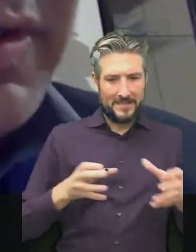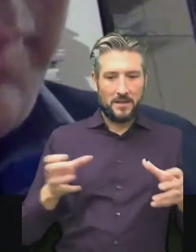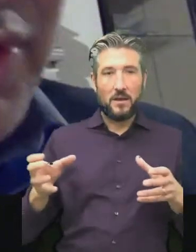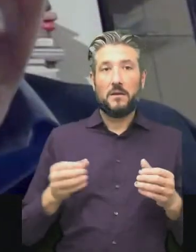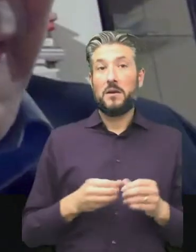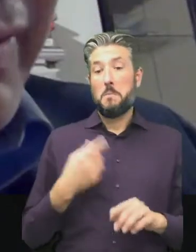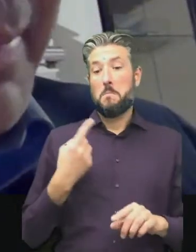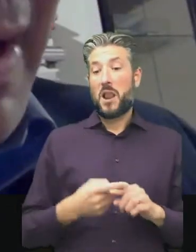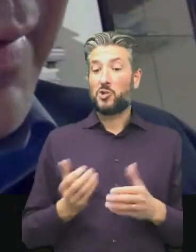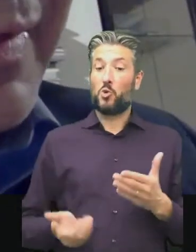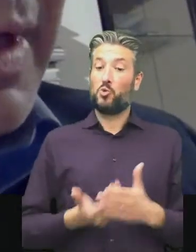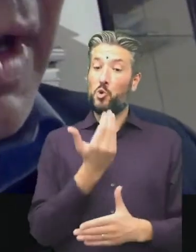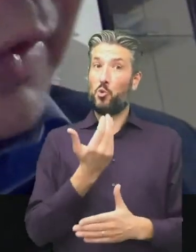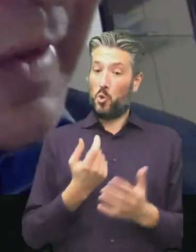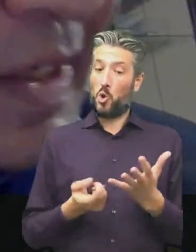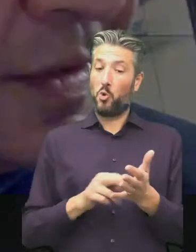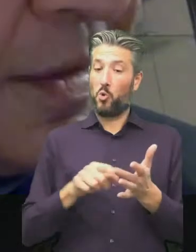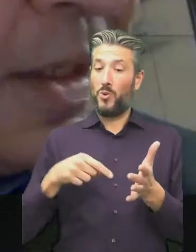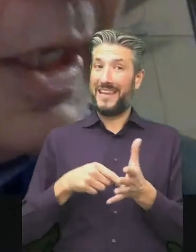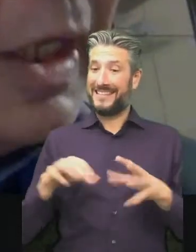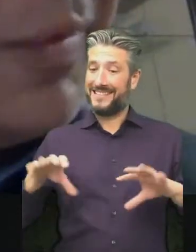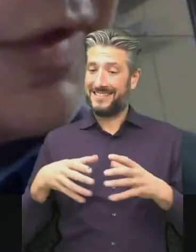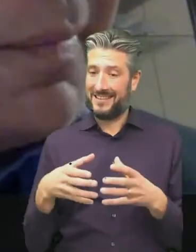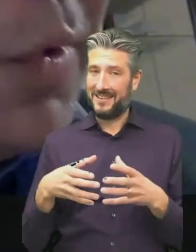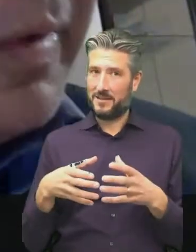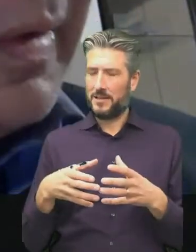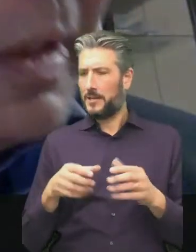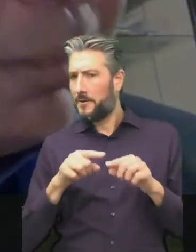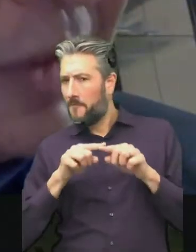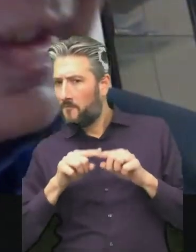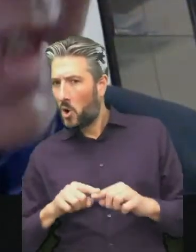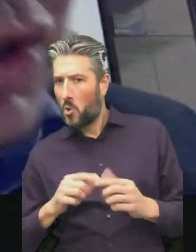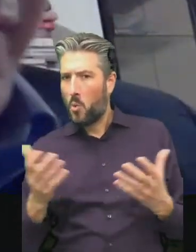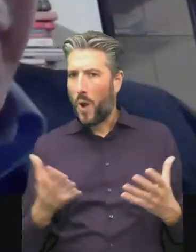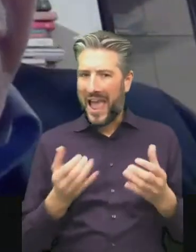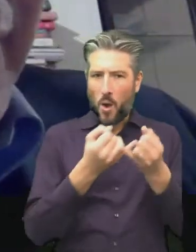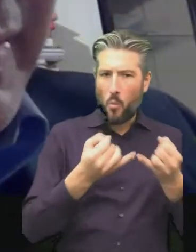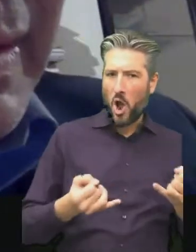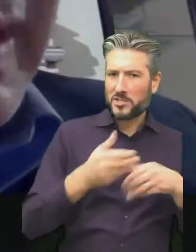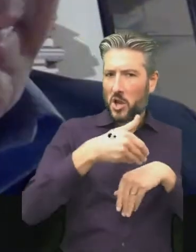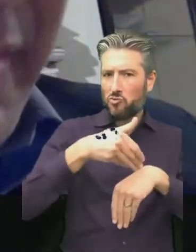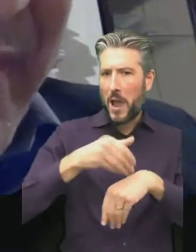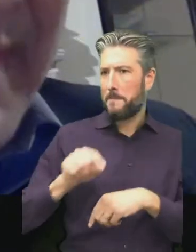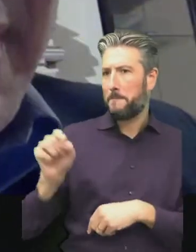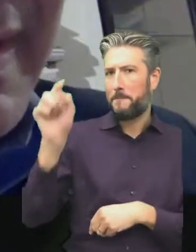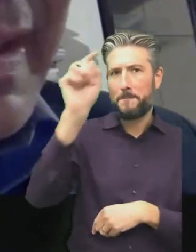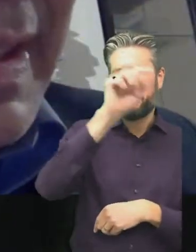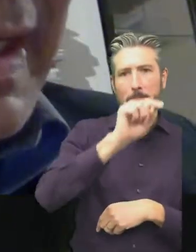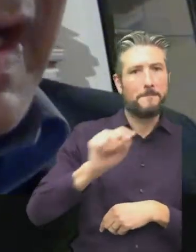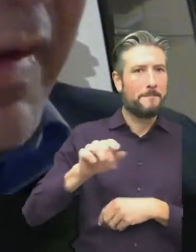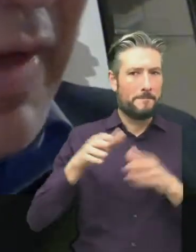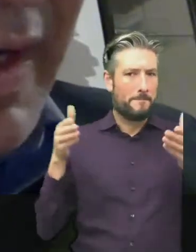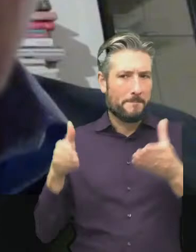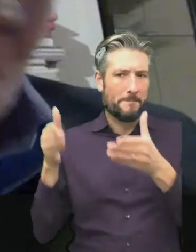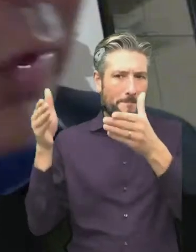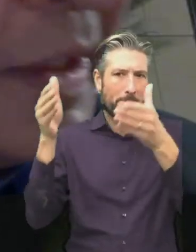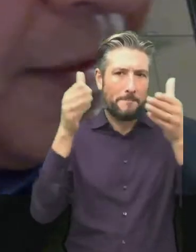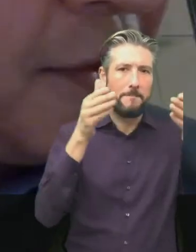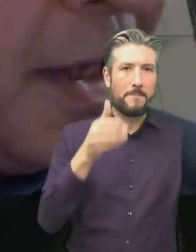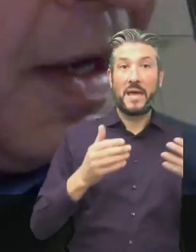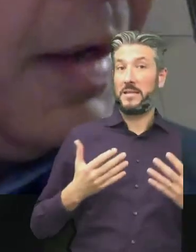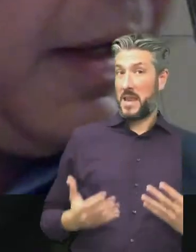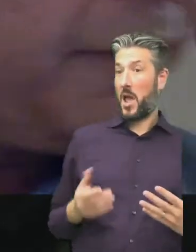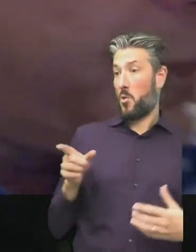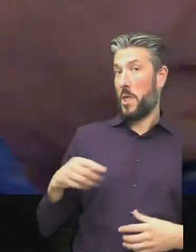based on the most high crime areas across London, investing more in policing each year of his mayoralty than the previous mayor did in any of their last 4